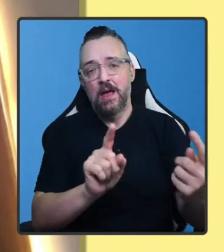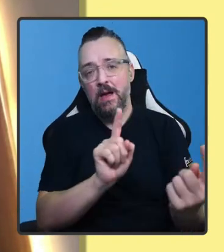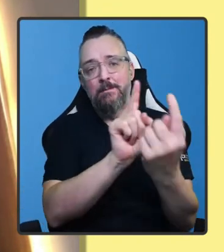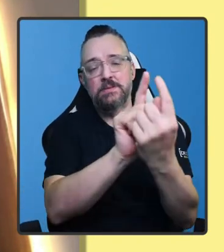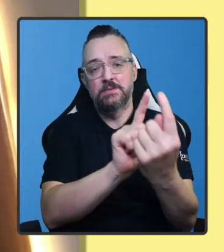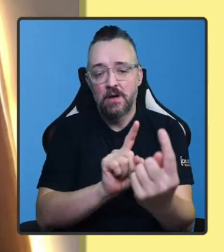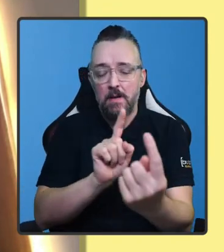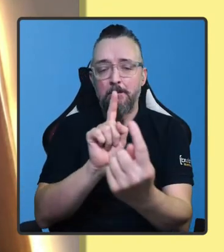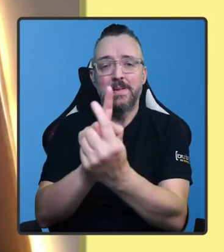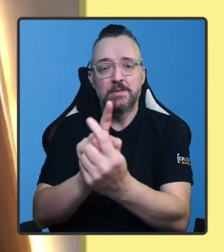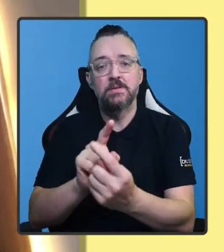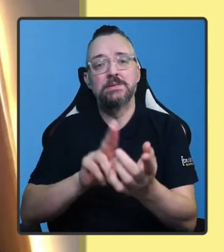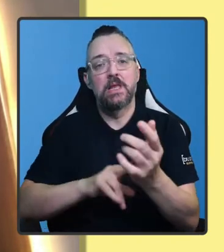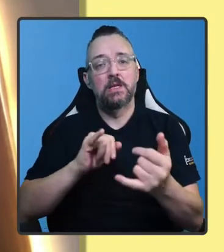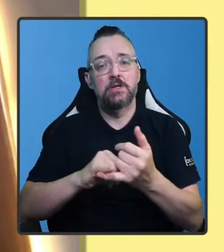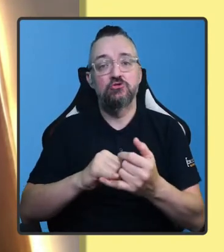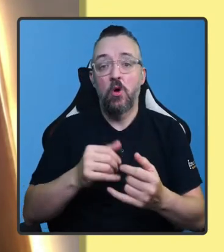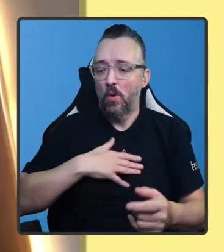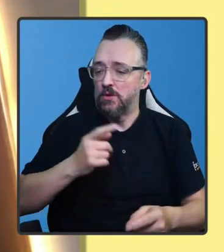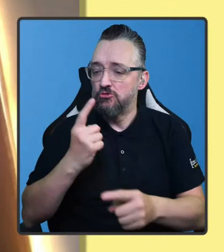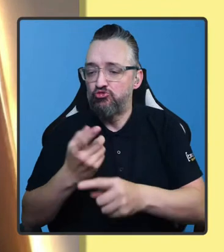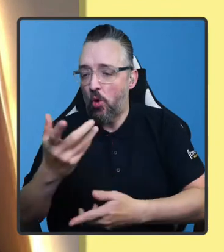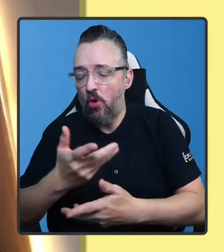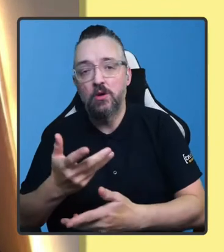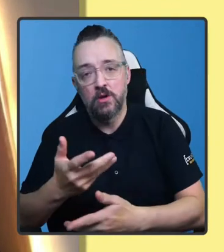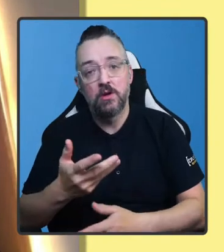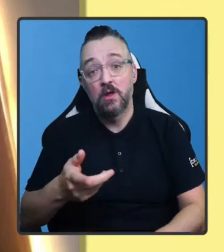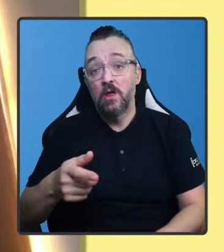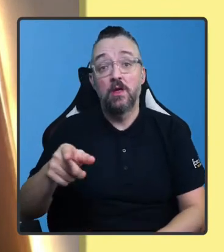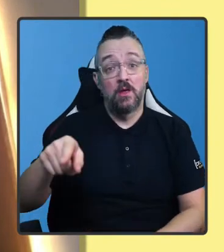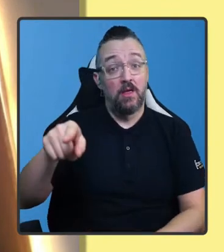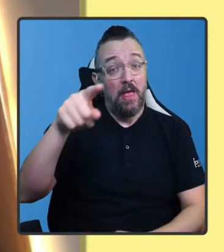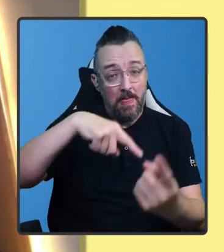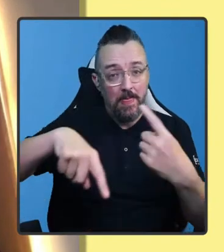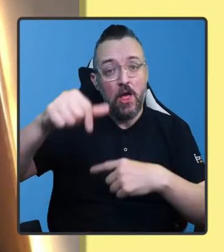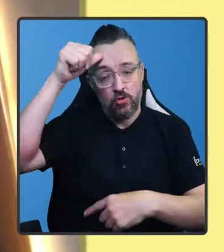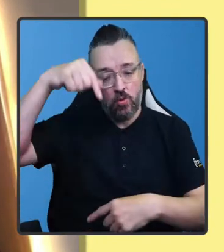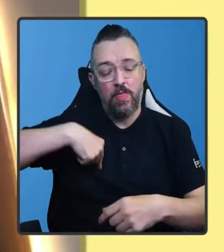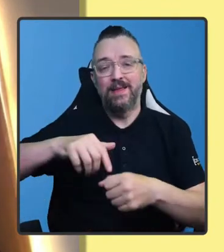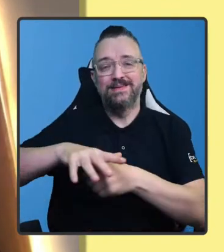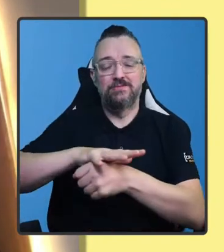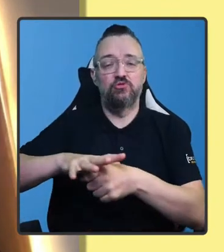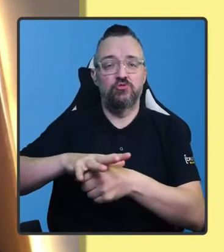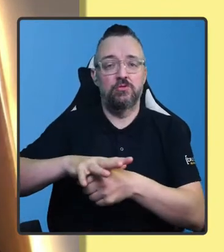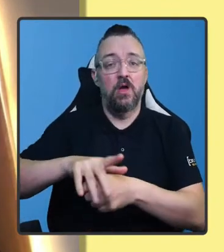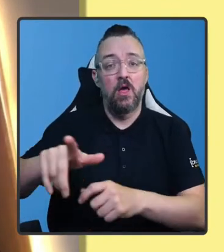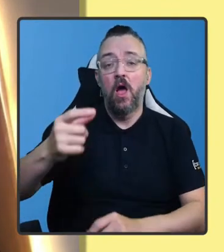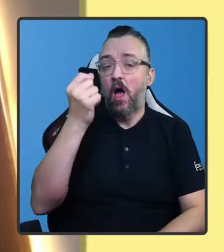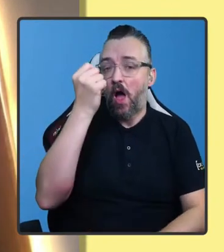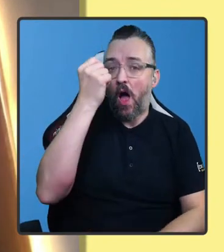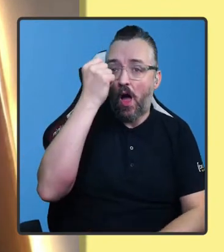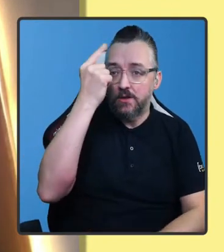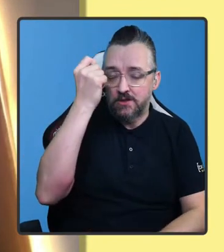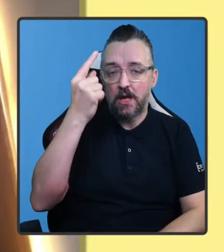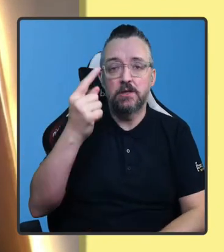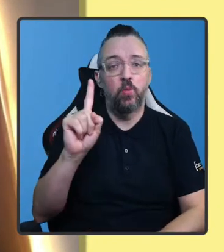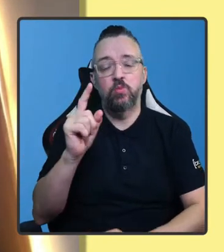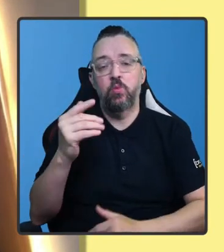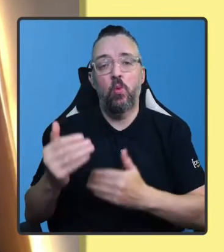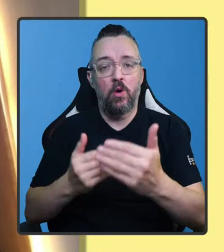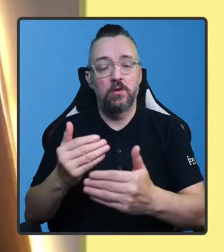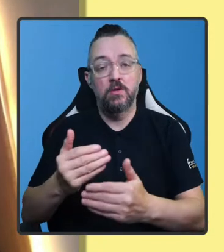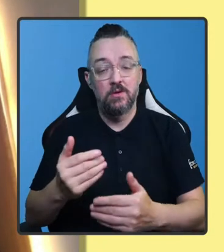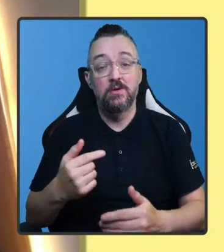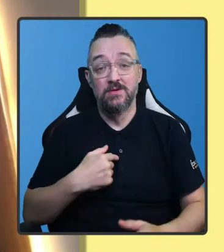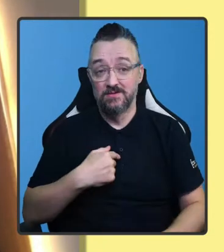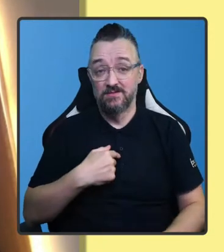sought out our First Minister. They know our situation. They can understand our predicament. And we can see